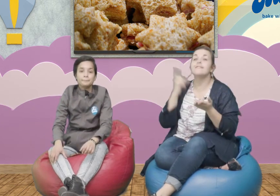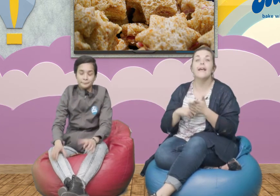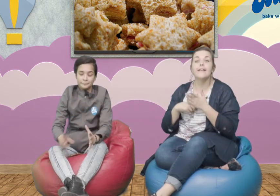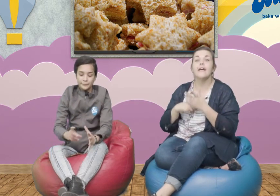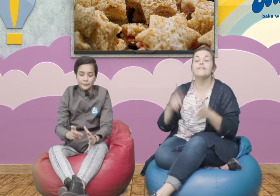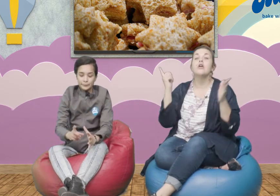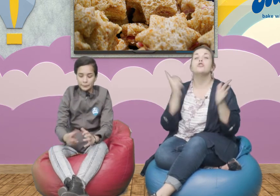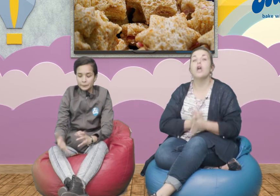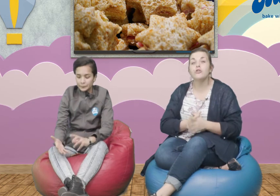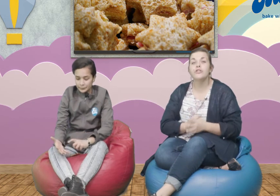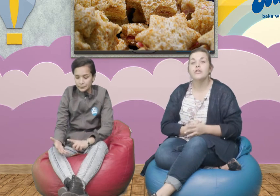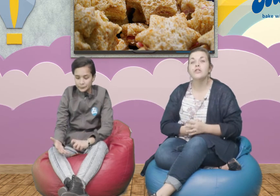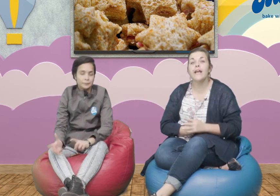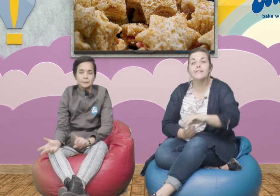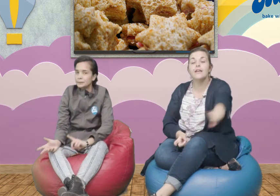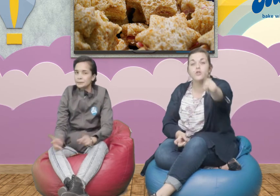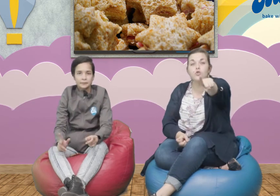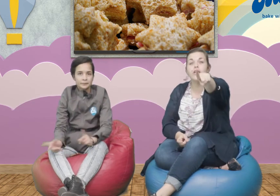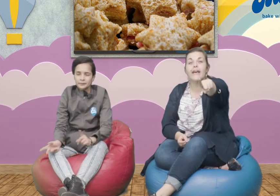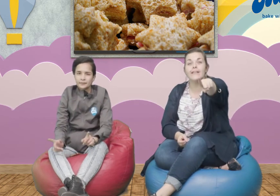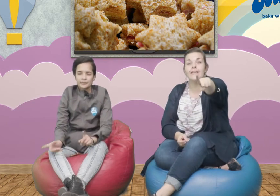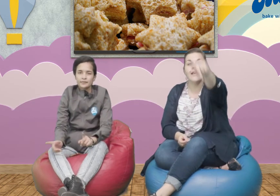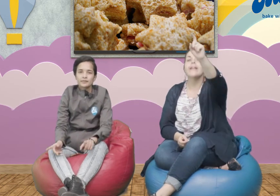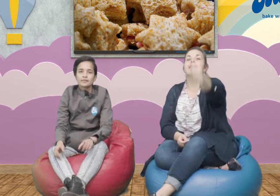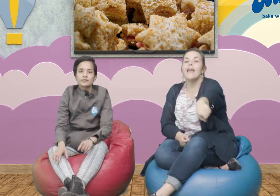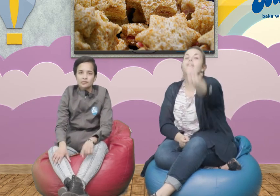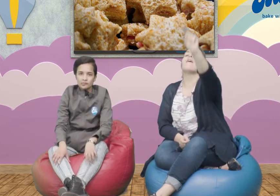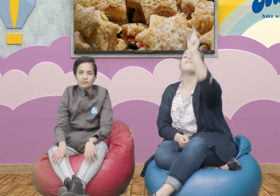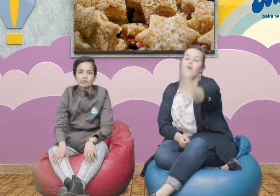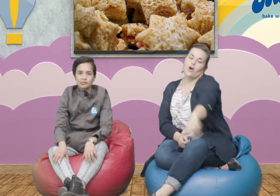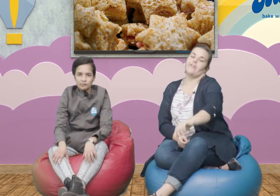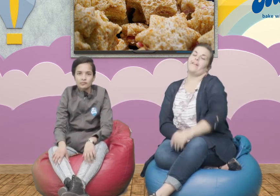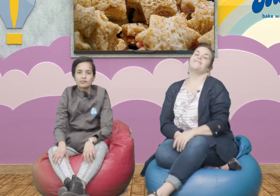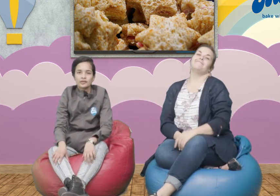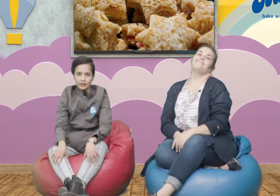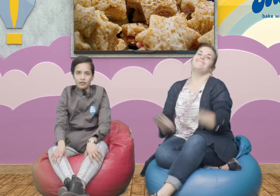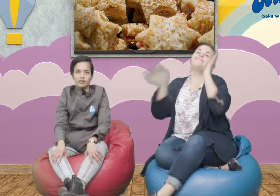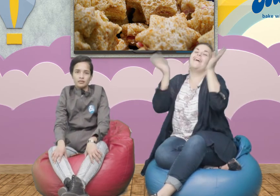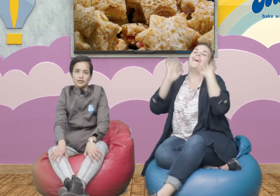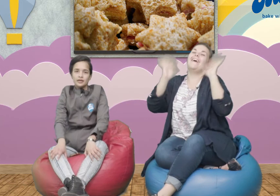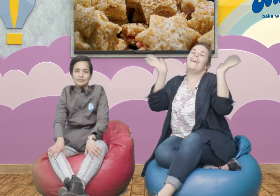Sanitize. Don't niks 'n gesoetigheid nie, net water.